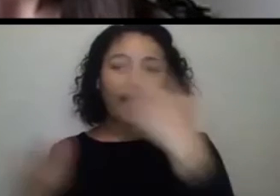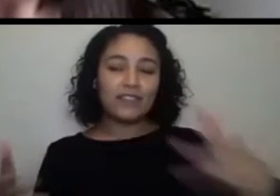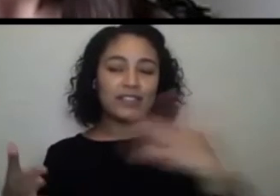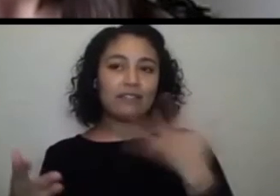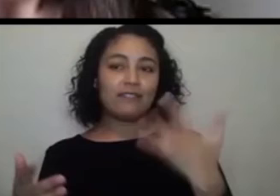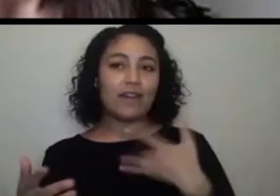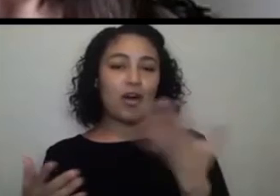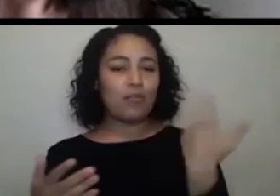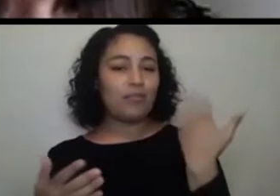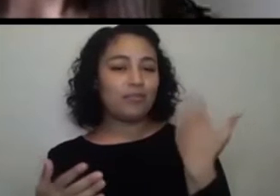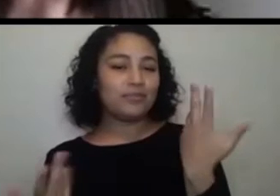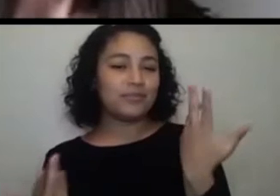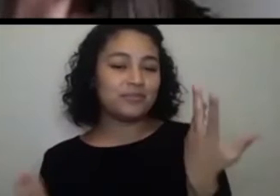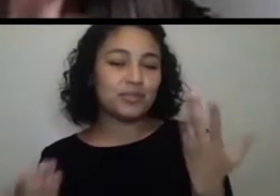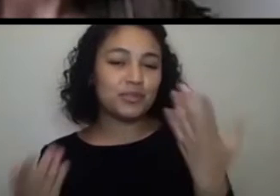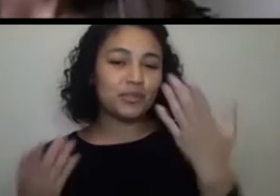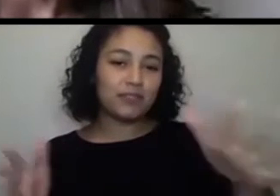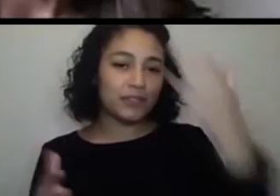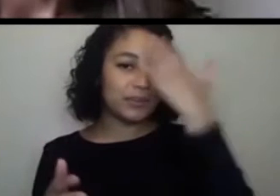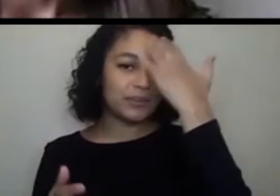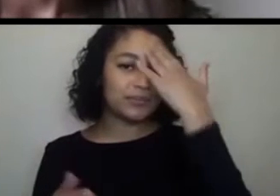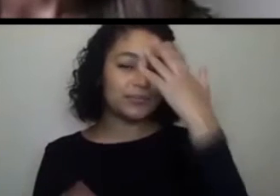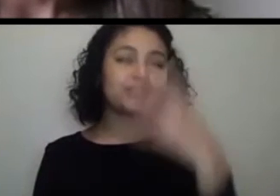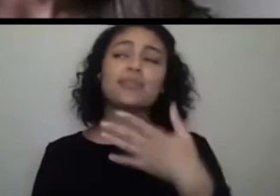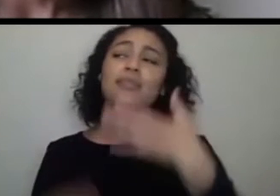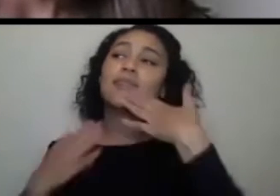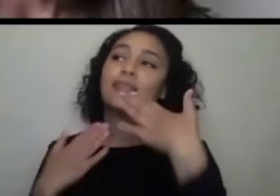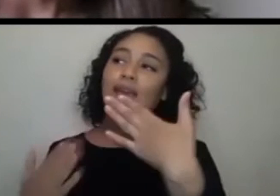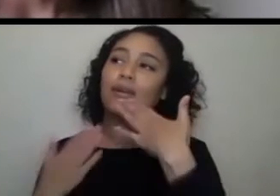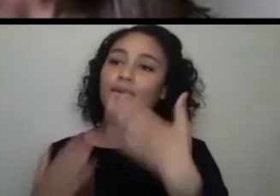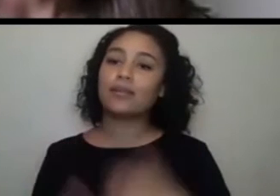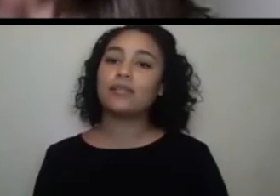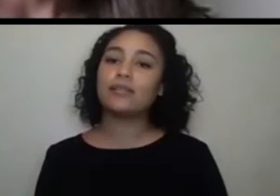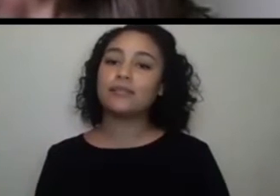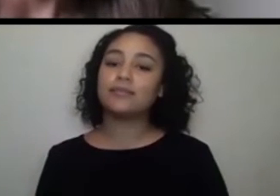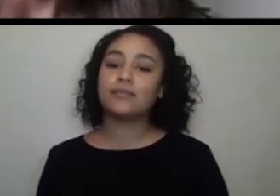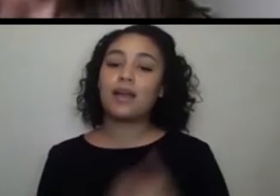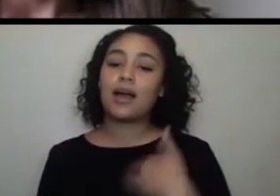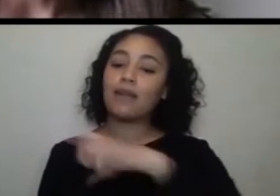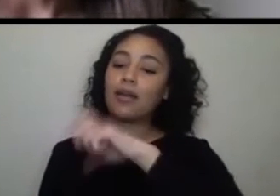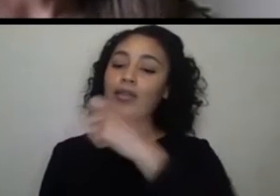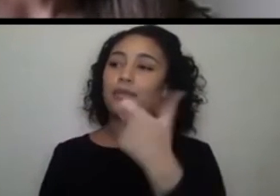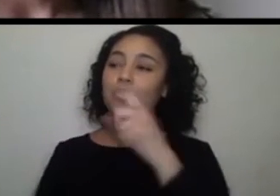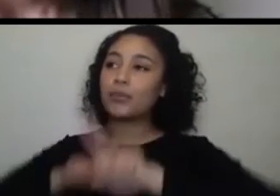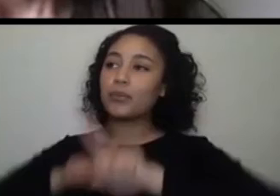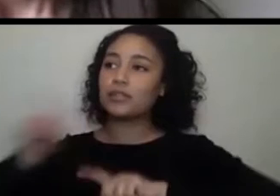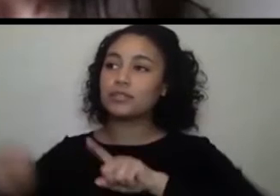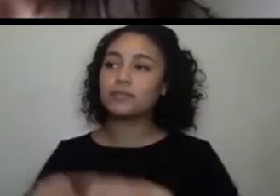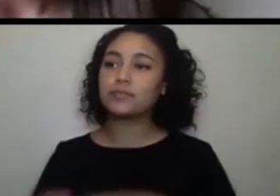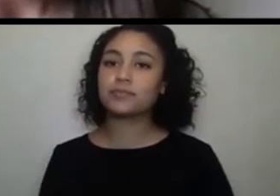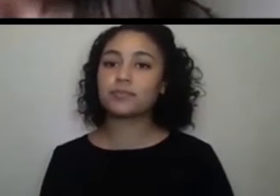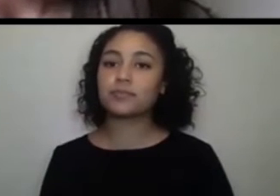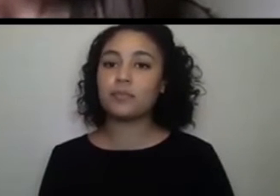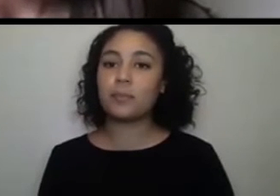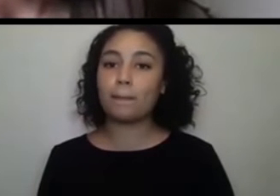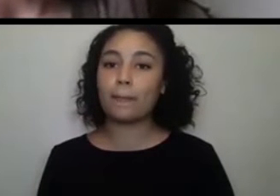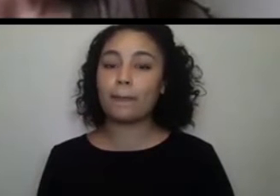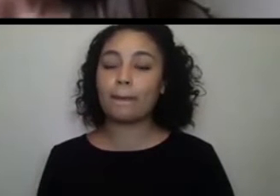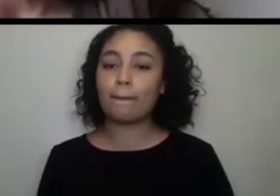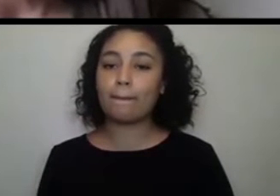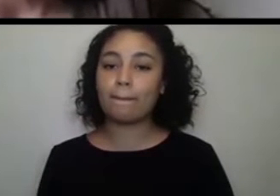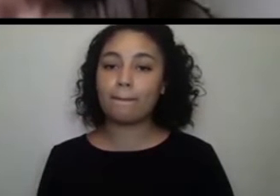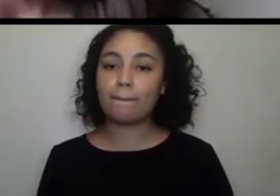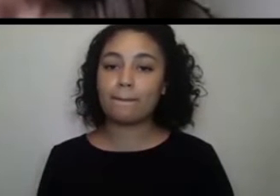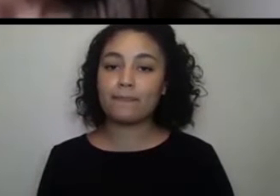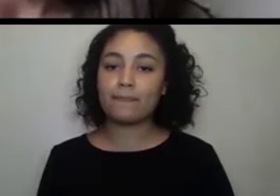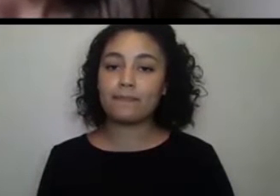know. Okay, thank you. And we also got another question is, who are the children that you